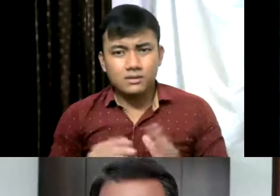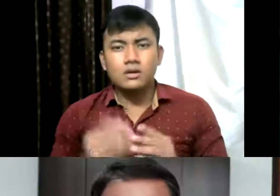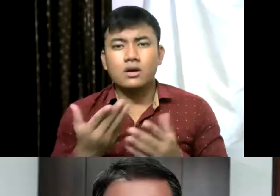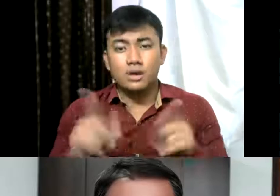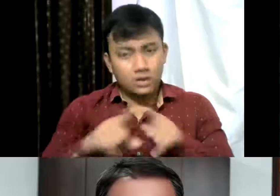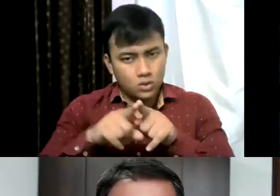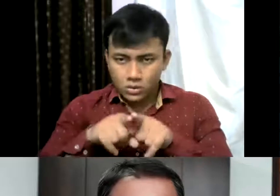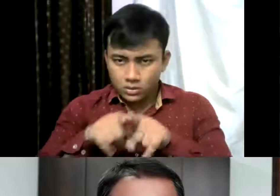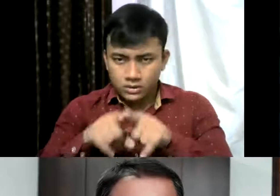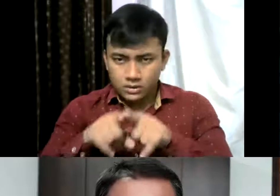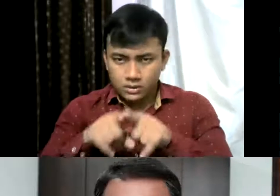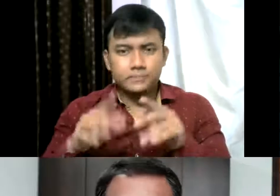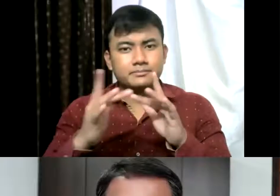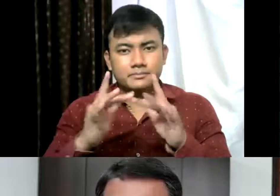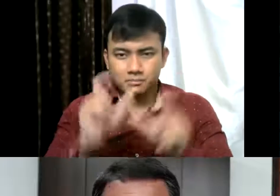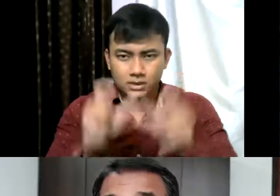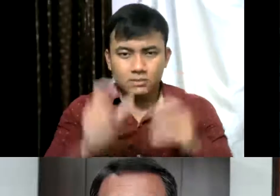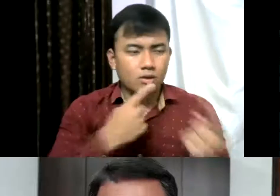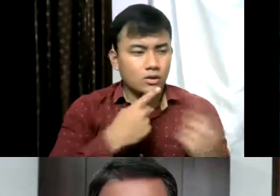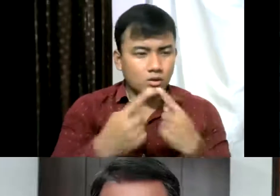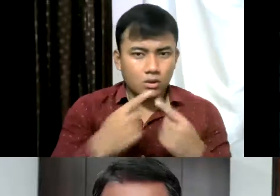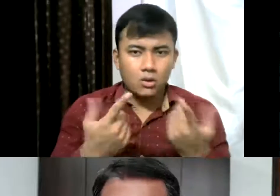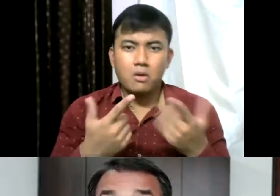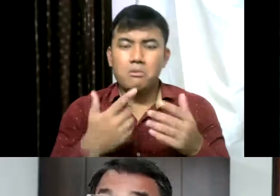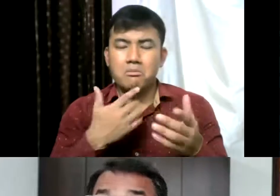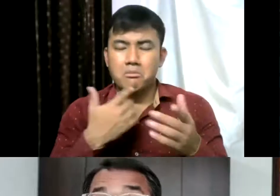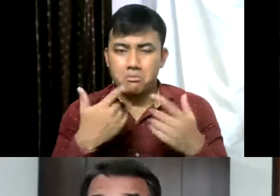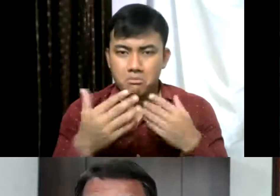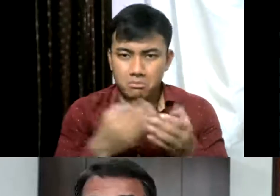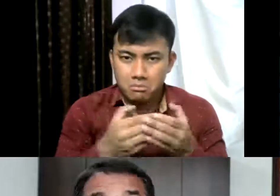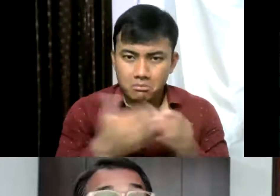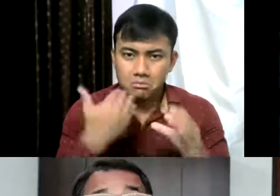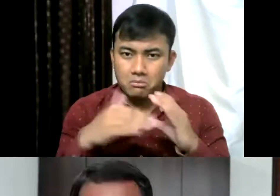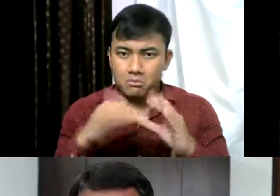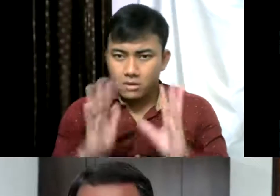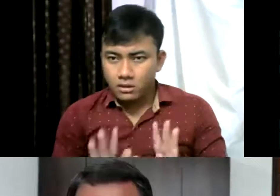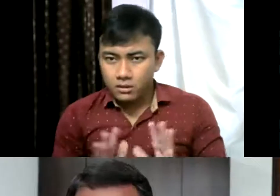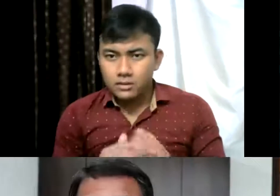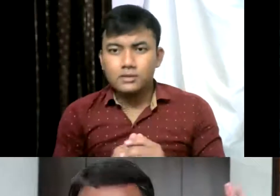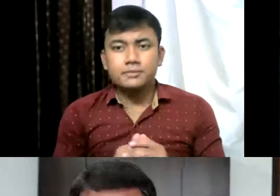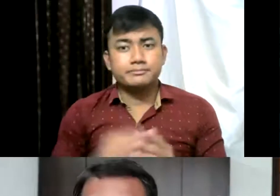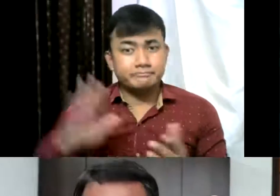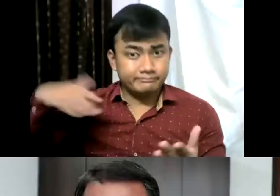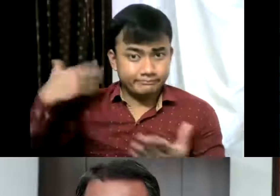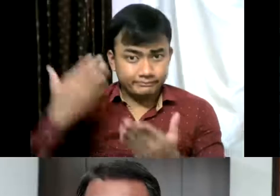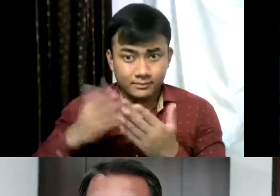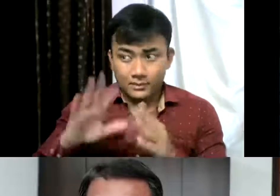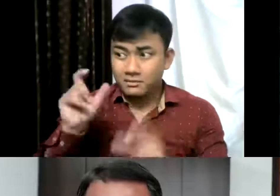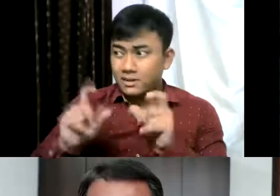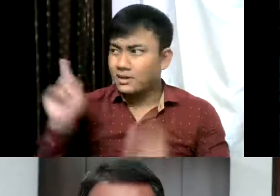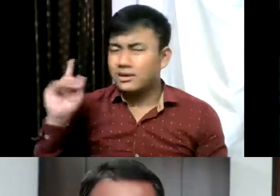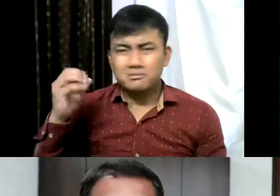online dating apps mostly appears like an urban phenomenon, right? Even there, we absolutely suck because